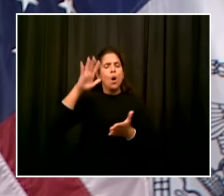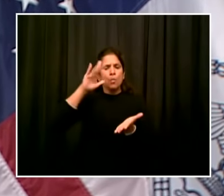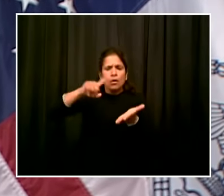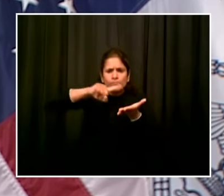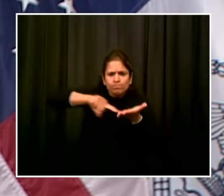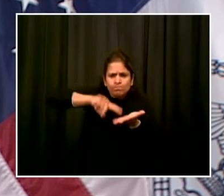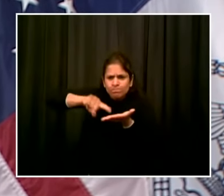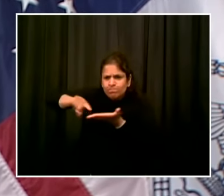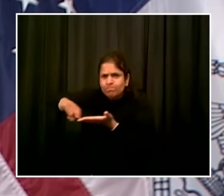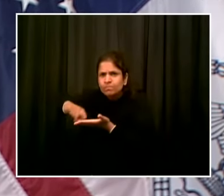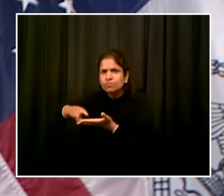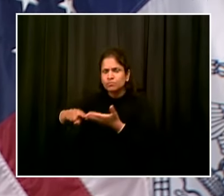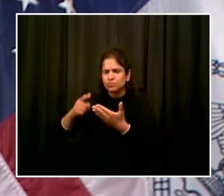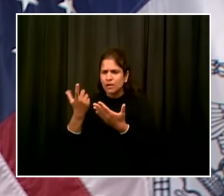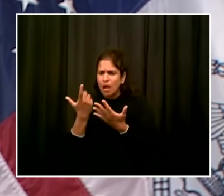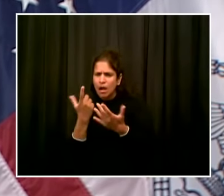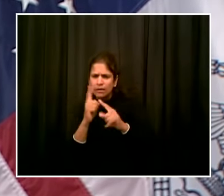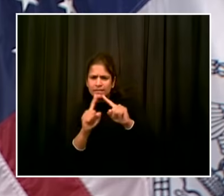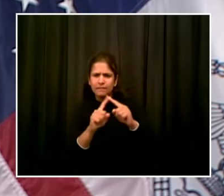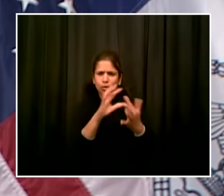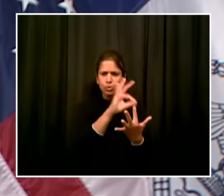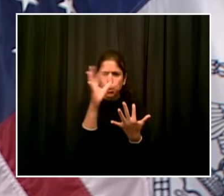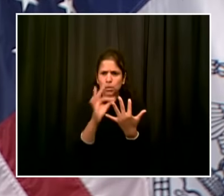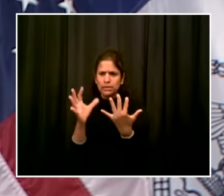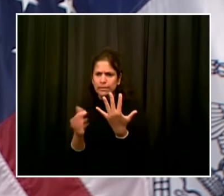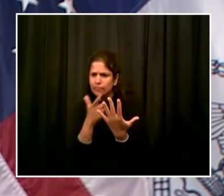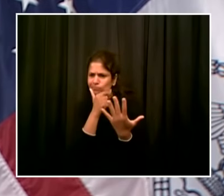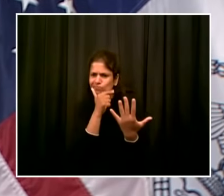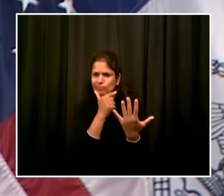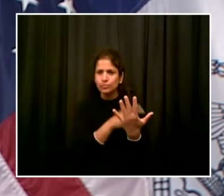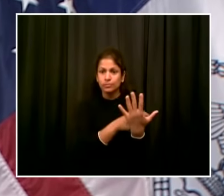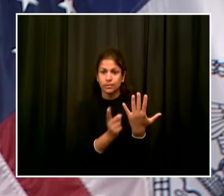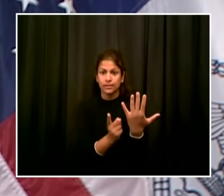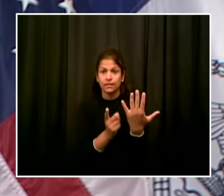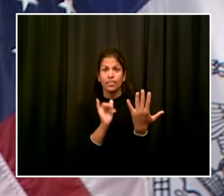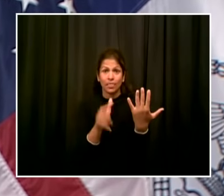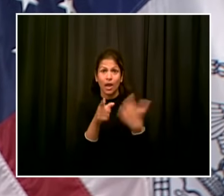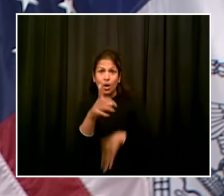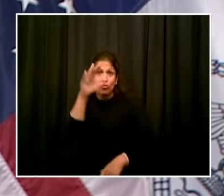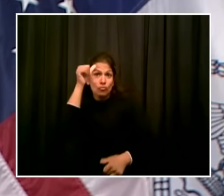that was the epicenter. Thank God we've made a lot of progress. We're not going to let it slip away.